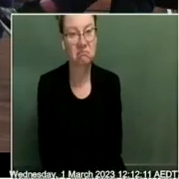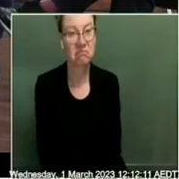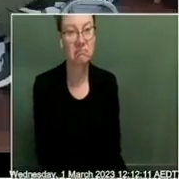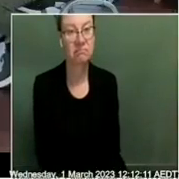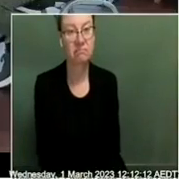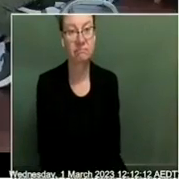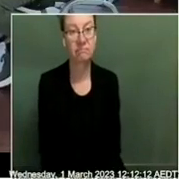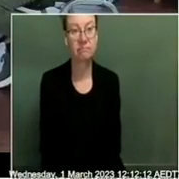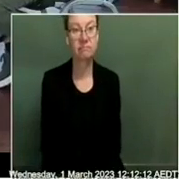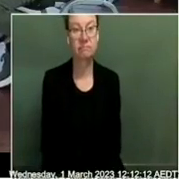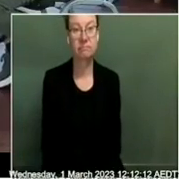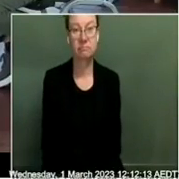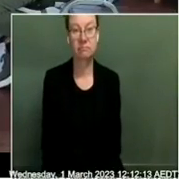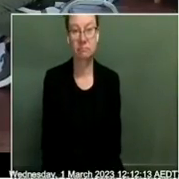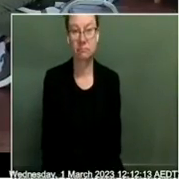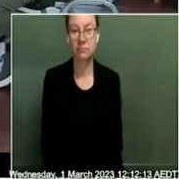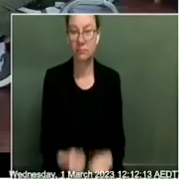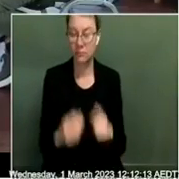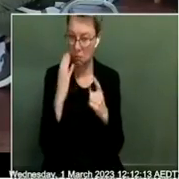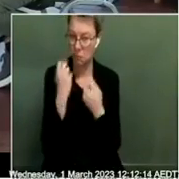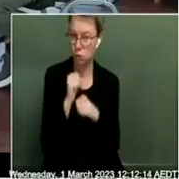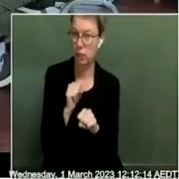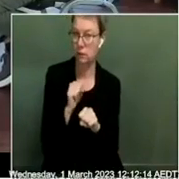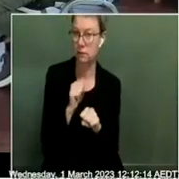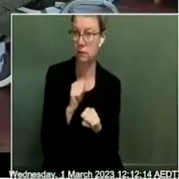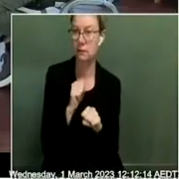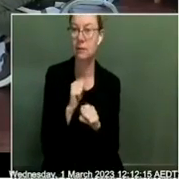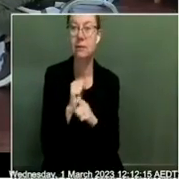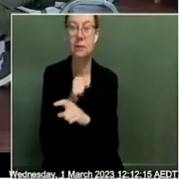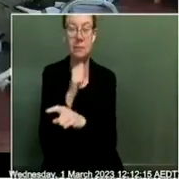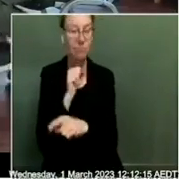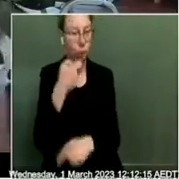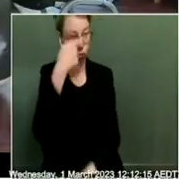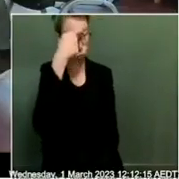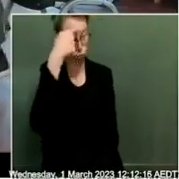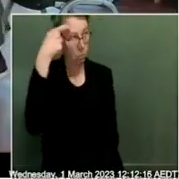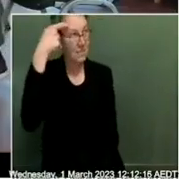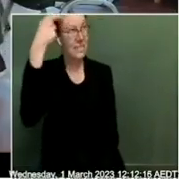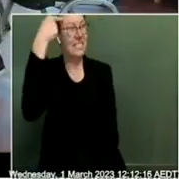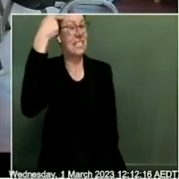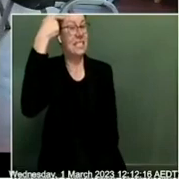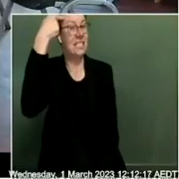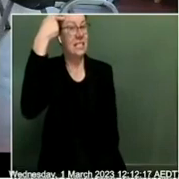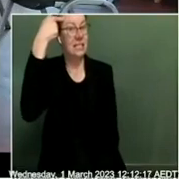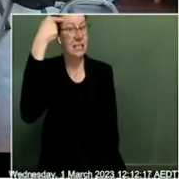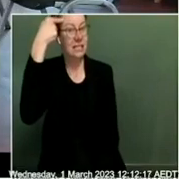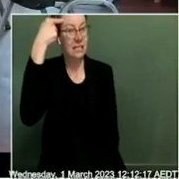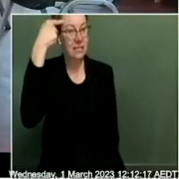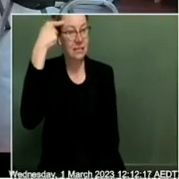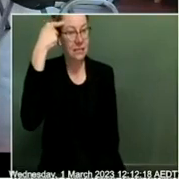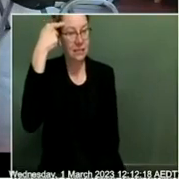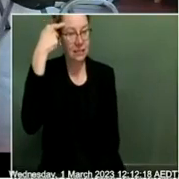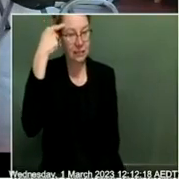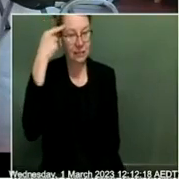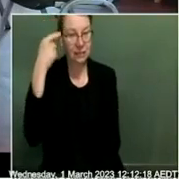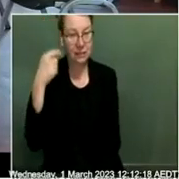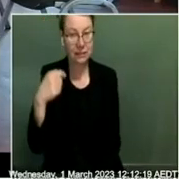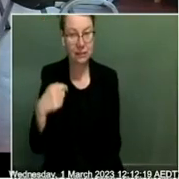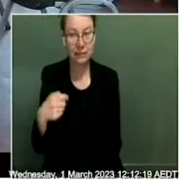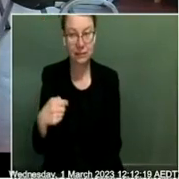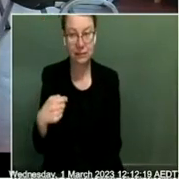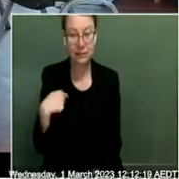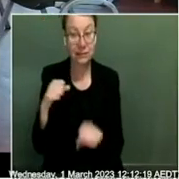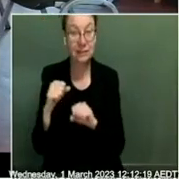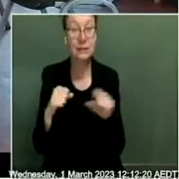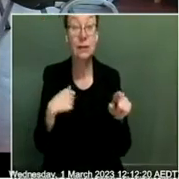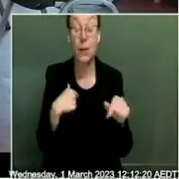of that trauma from. Mm. Absolutely. And that fear. System, we never missed school. And neglected and we never missed school. Our house was spotless. Our clothes